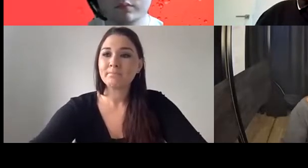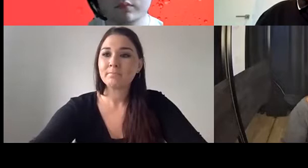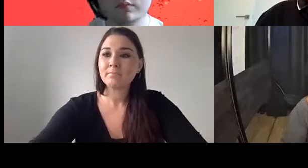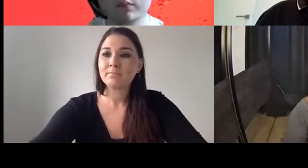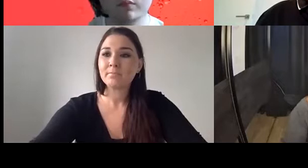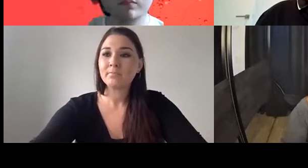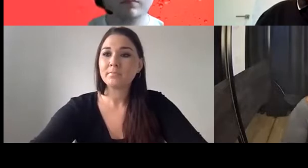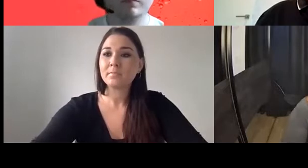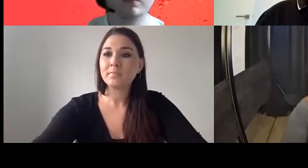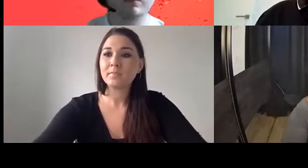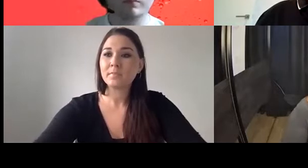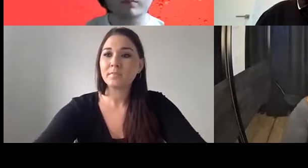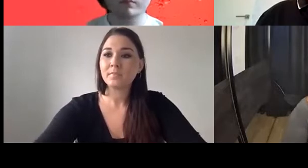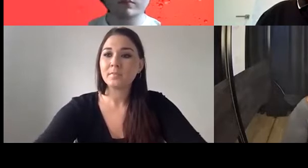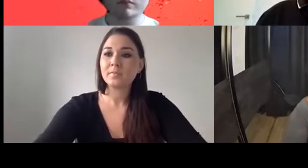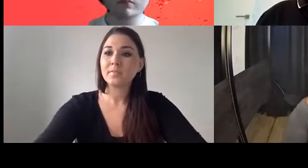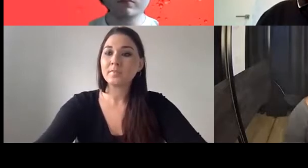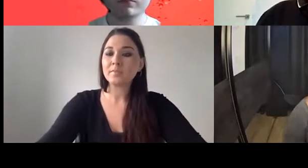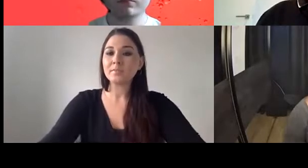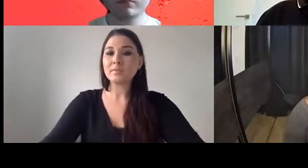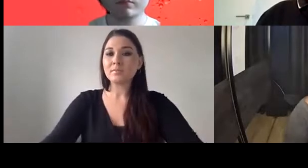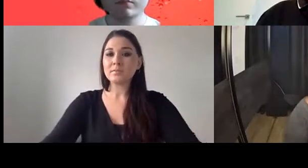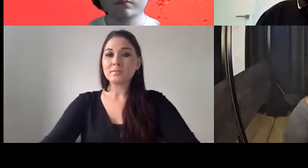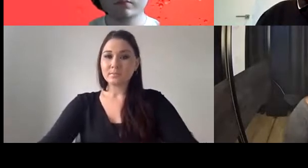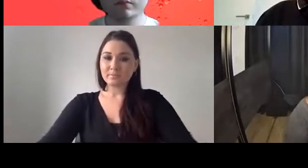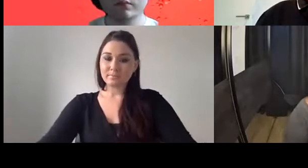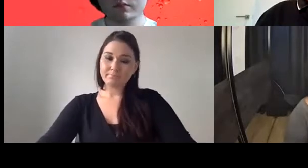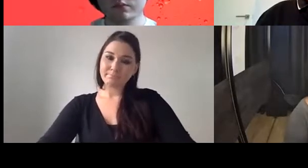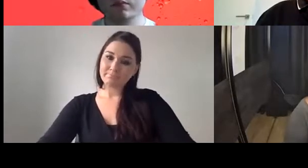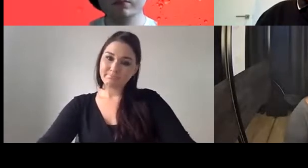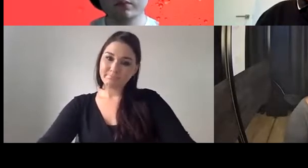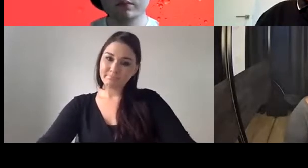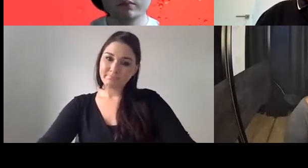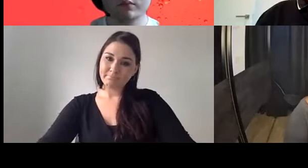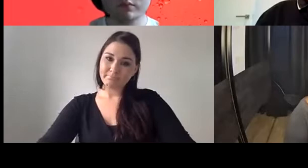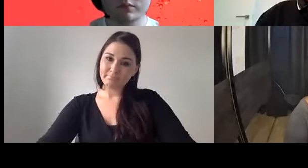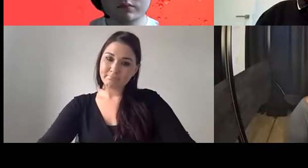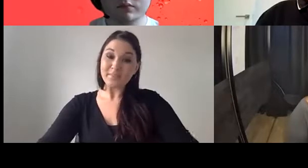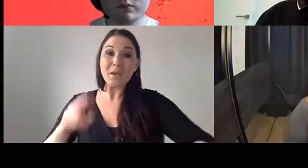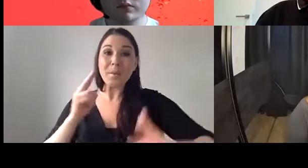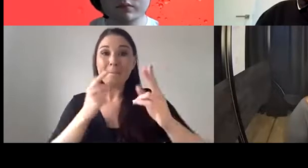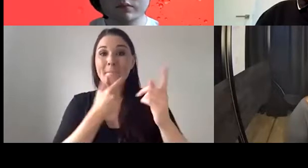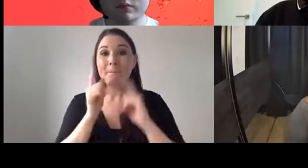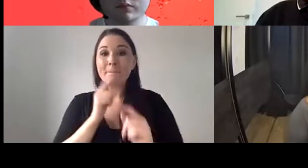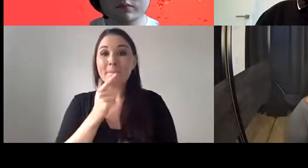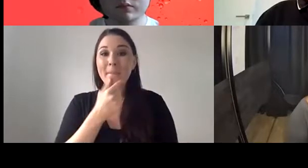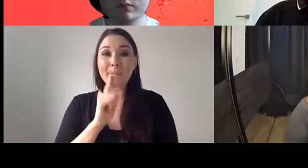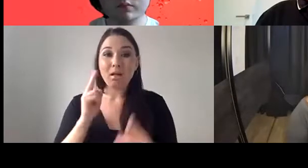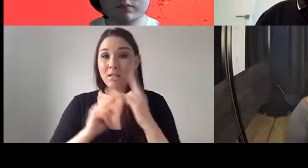not to take it a step down about the challenges people with physical disabilities